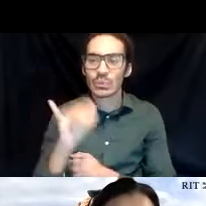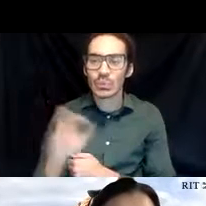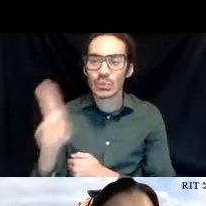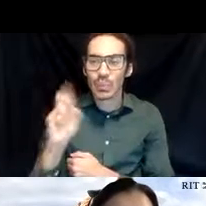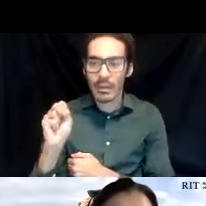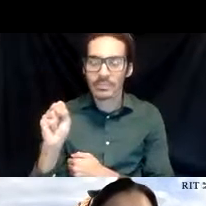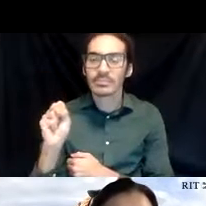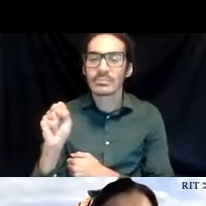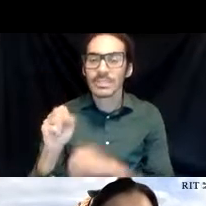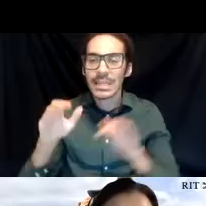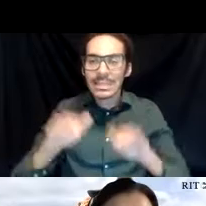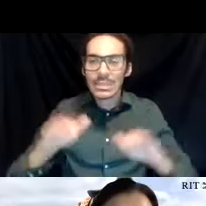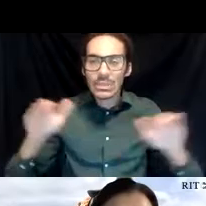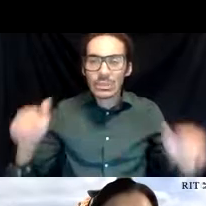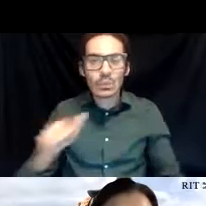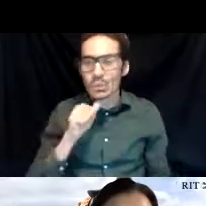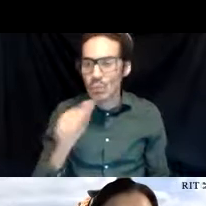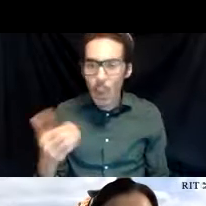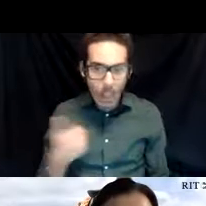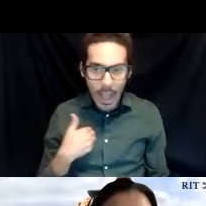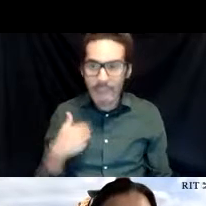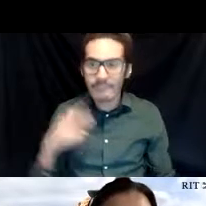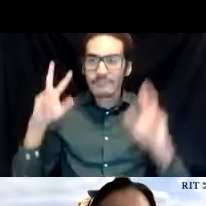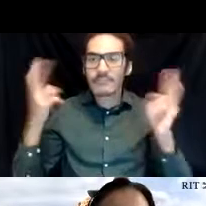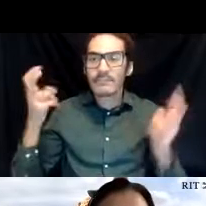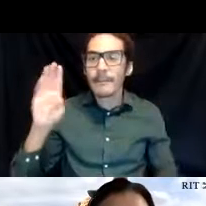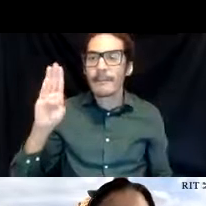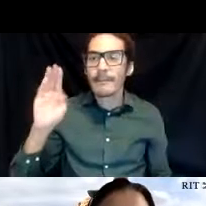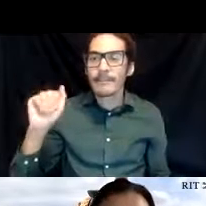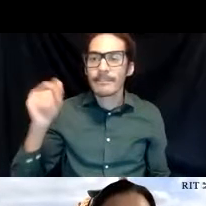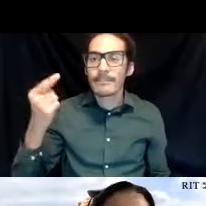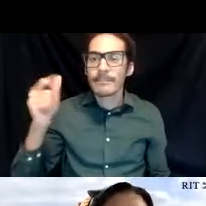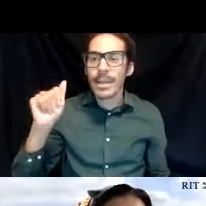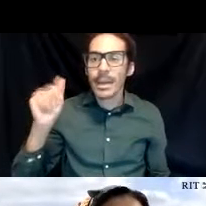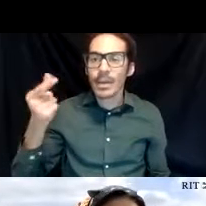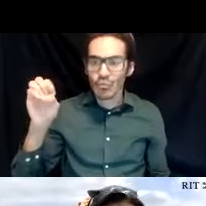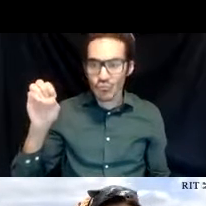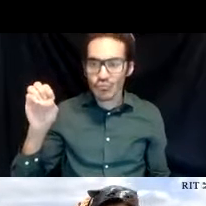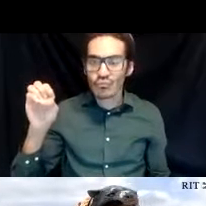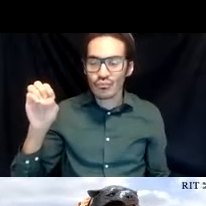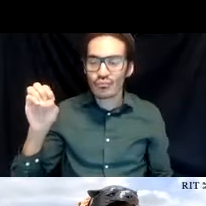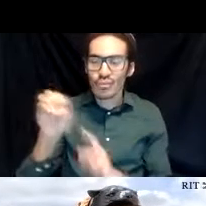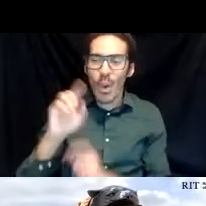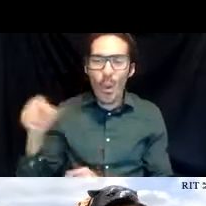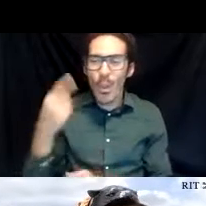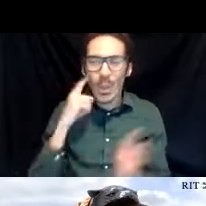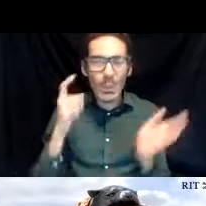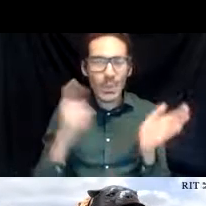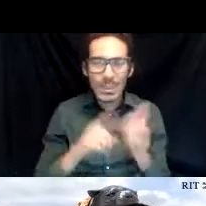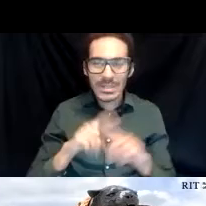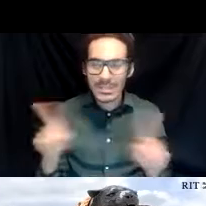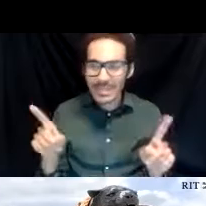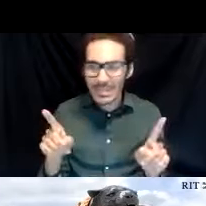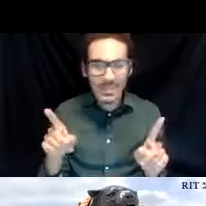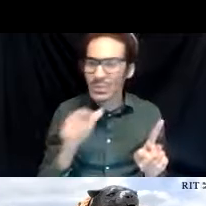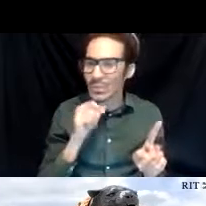children don't have the baggage, Mm. right? They're just noticing difference, and don't place your baggage on them